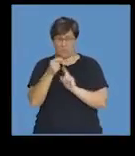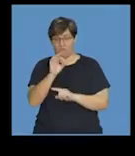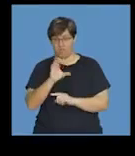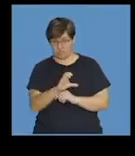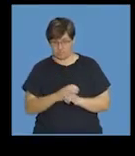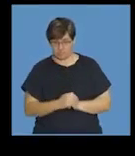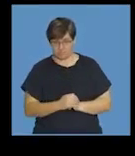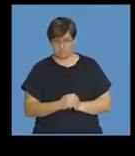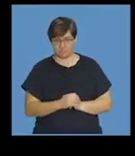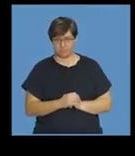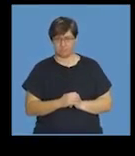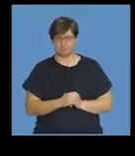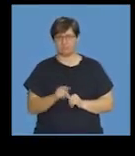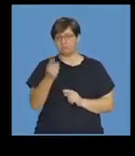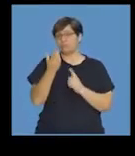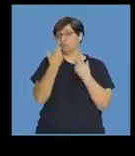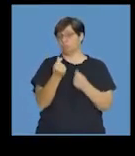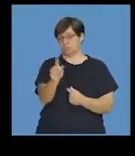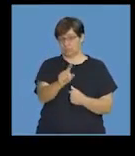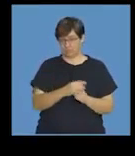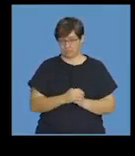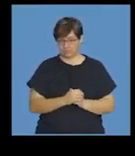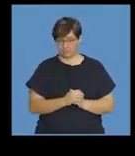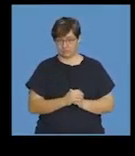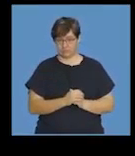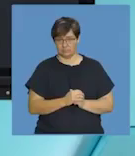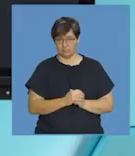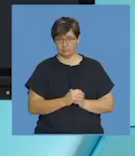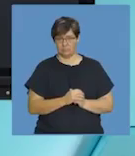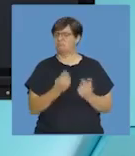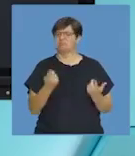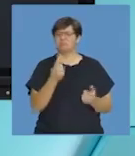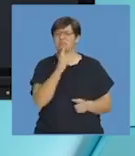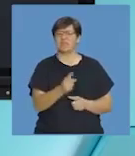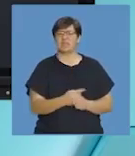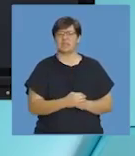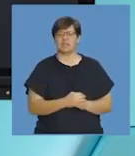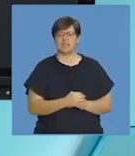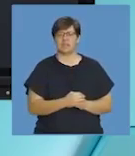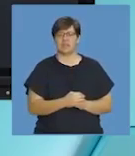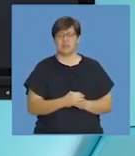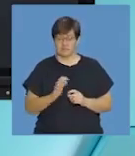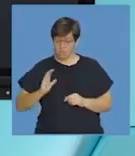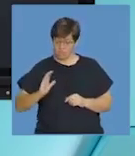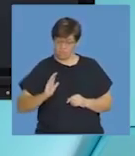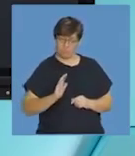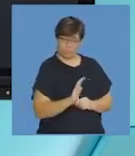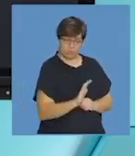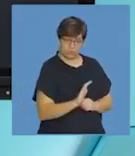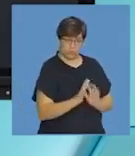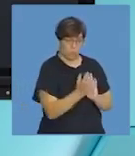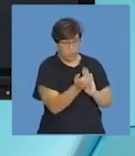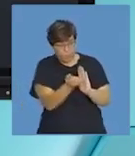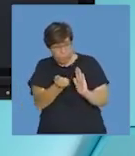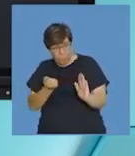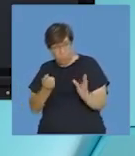So what we're going to do is we're going to now talk about what happens when you push or pull